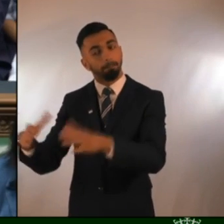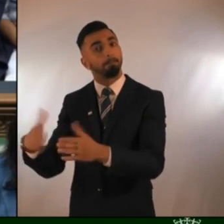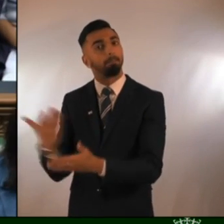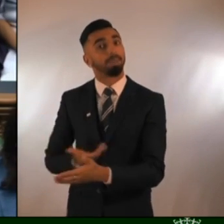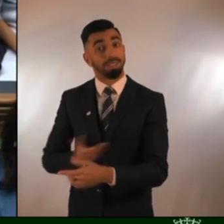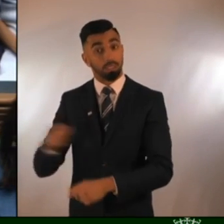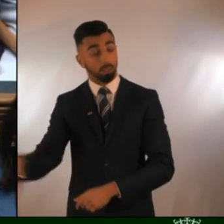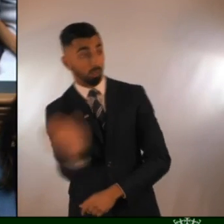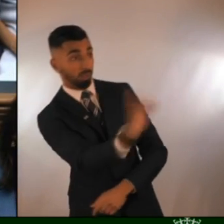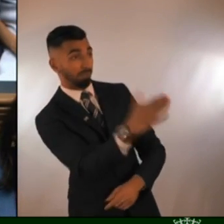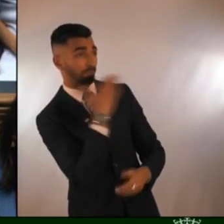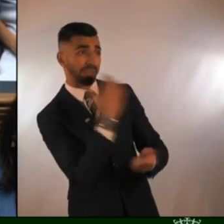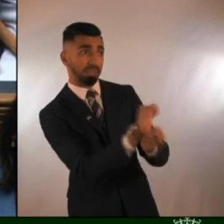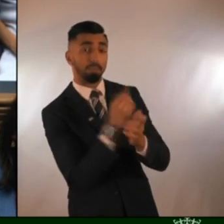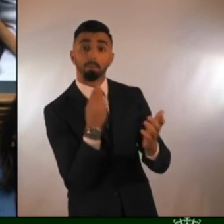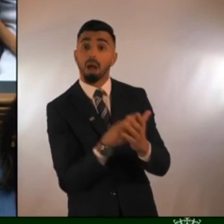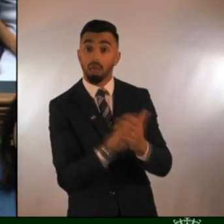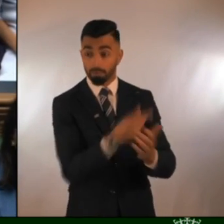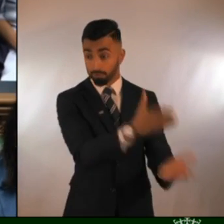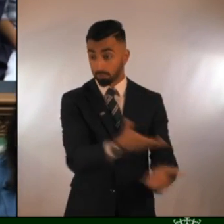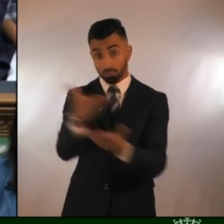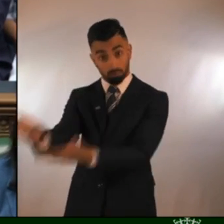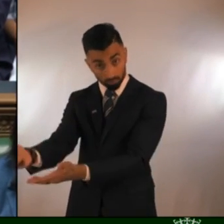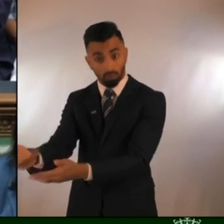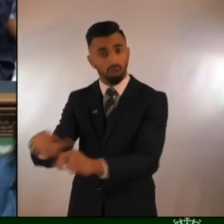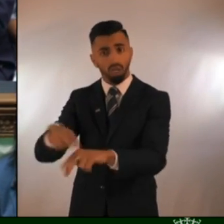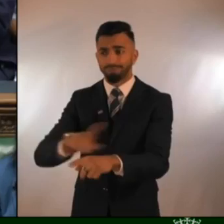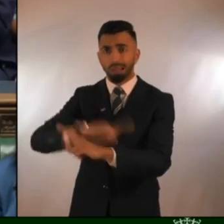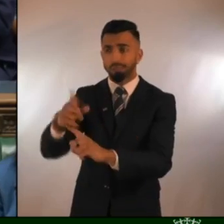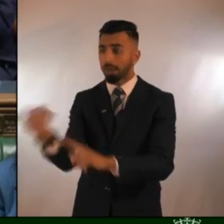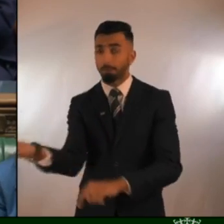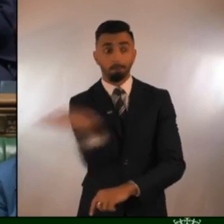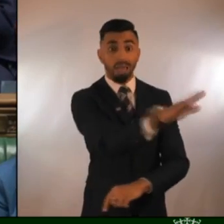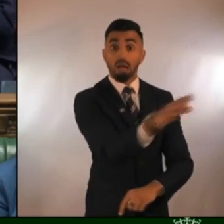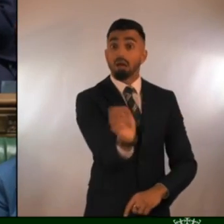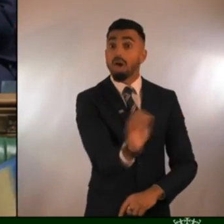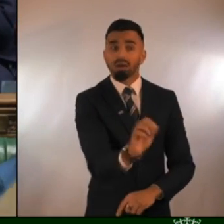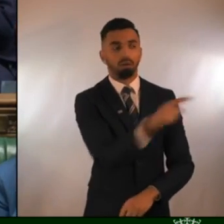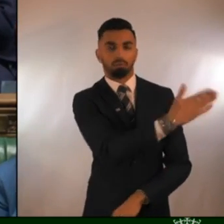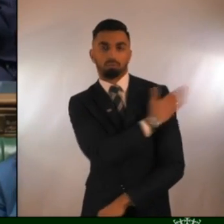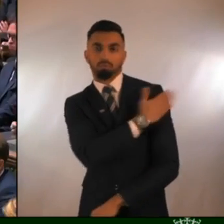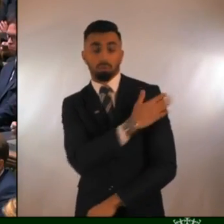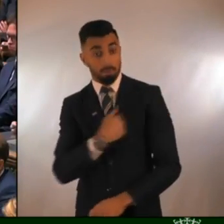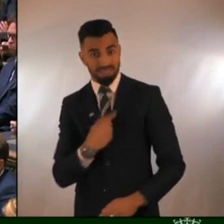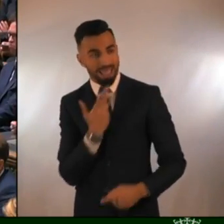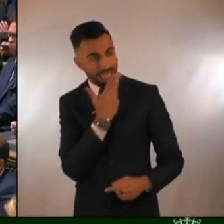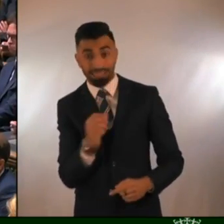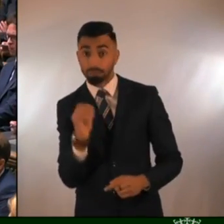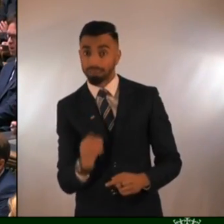those loans, covering up to 80% of losses with no fees so that banks can lend with